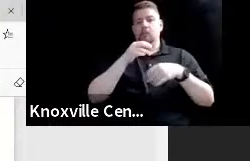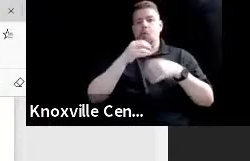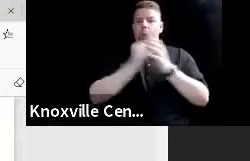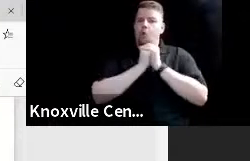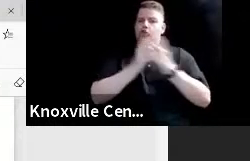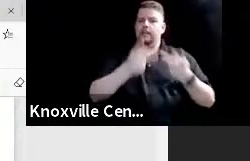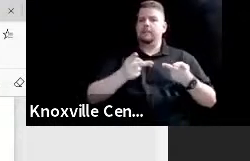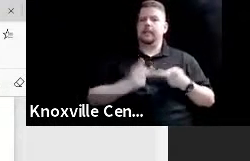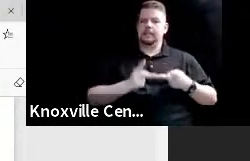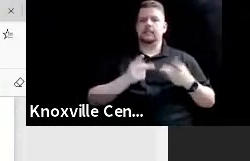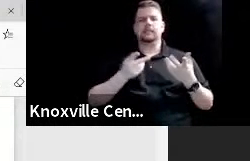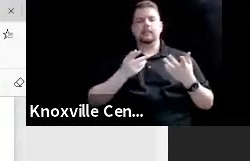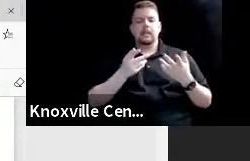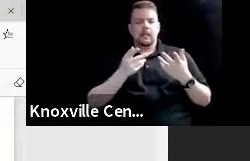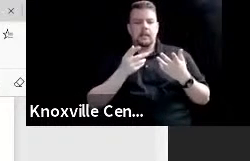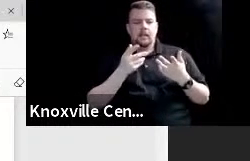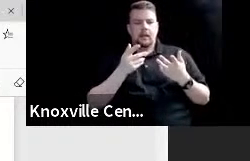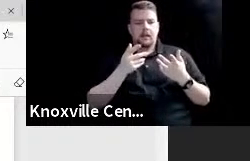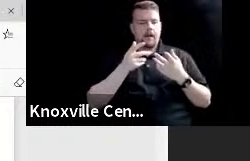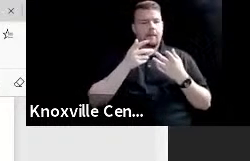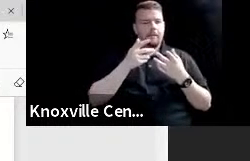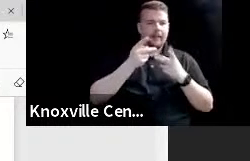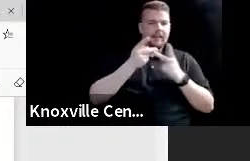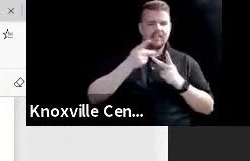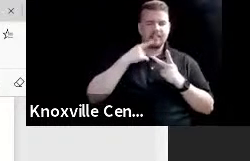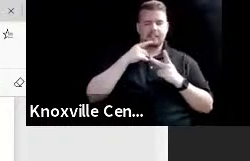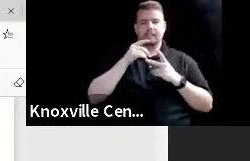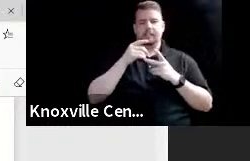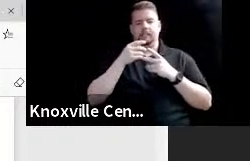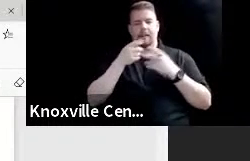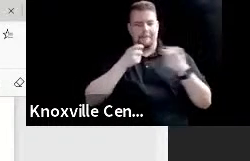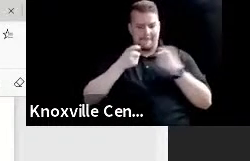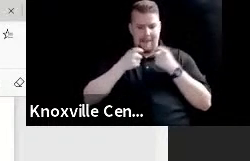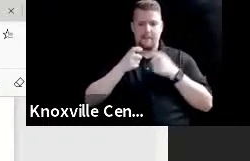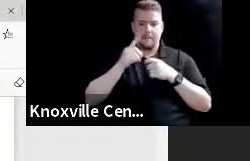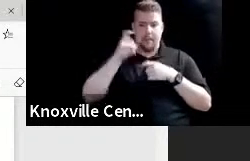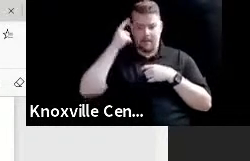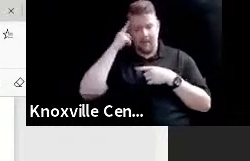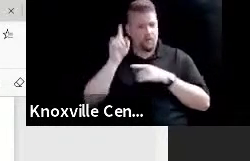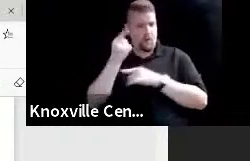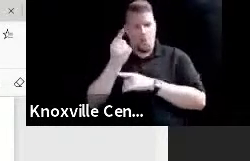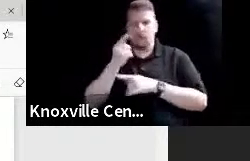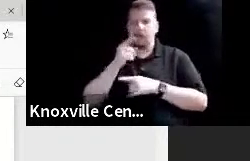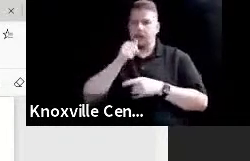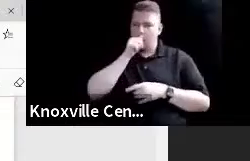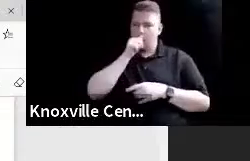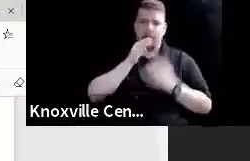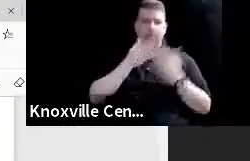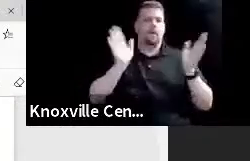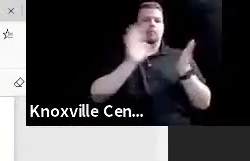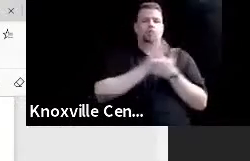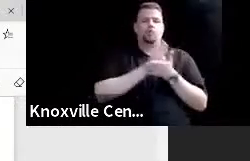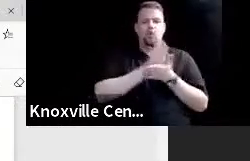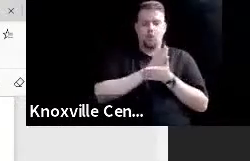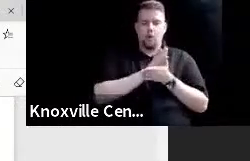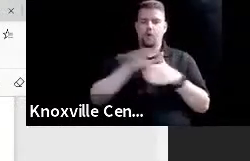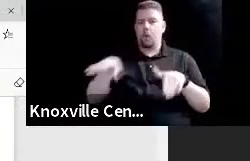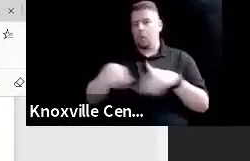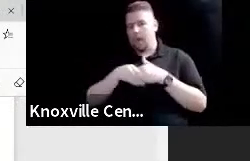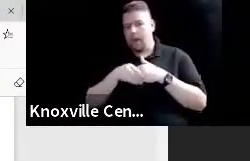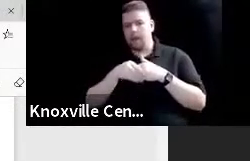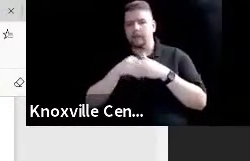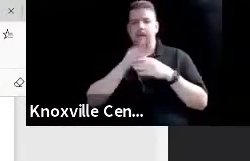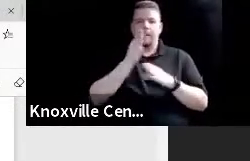to places leased or managed by the government, private or public schools, like waiting in a